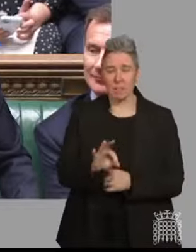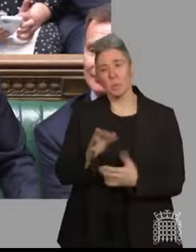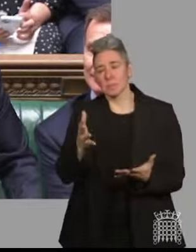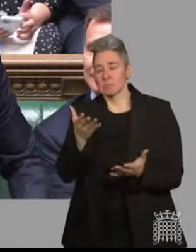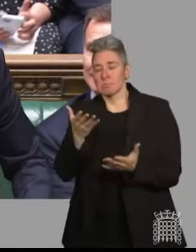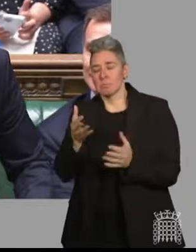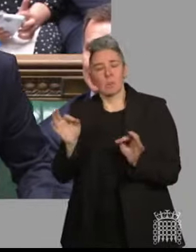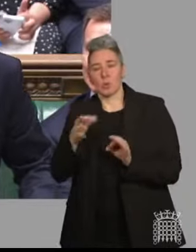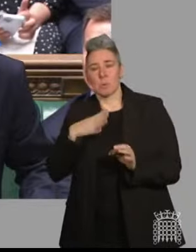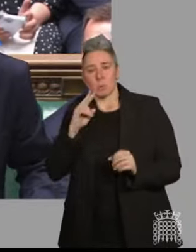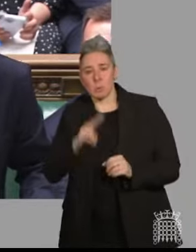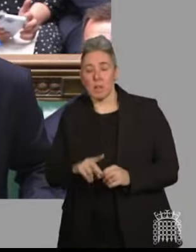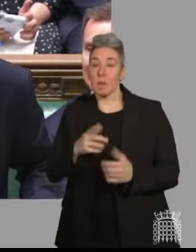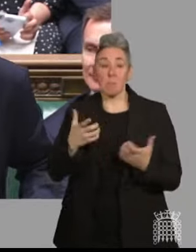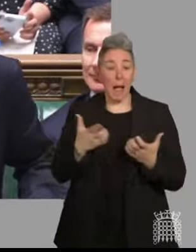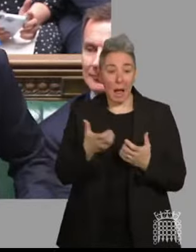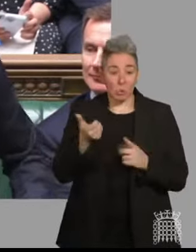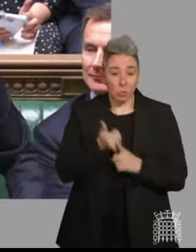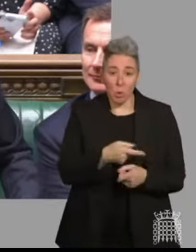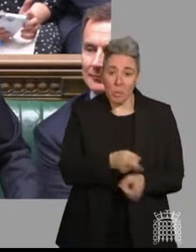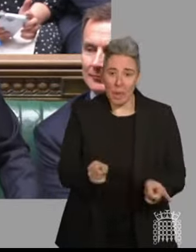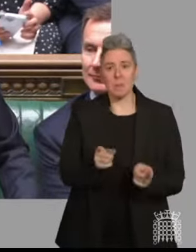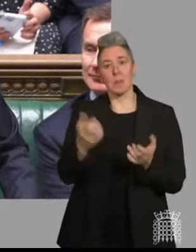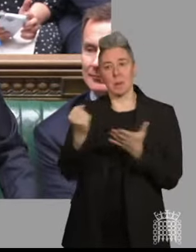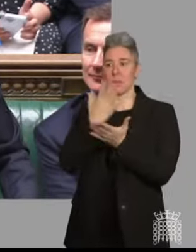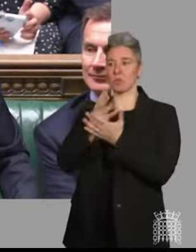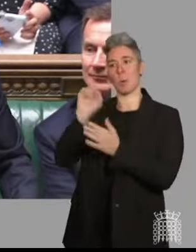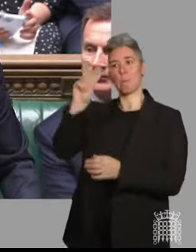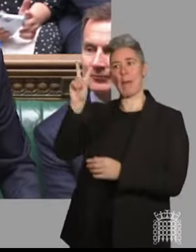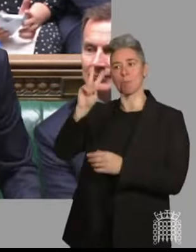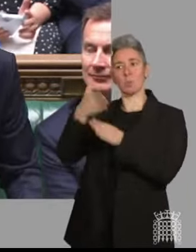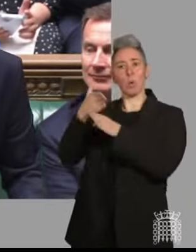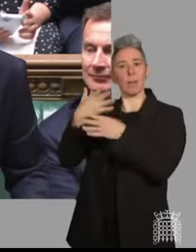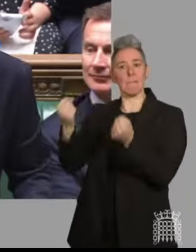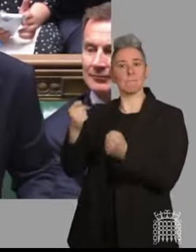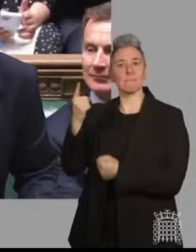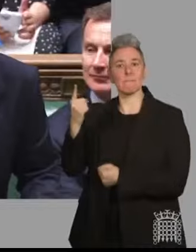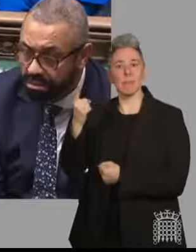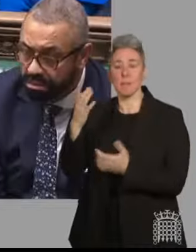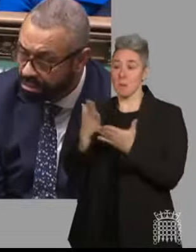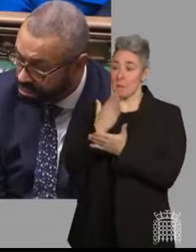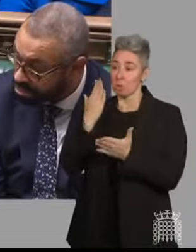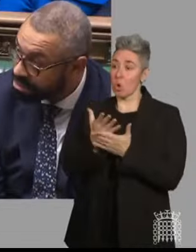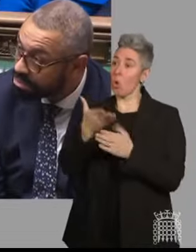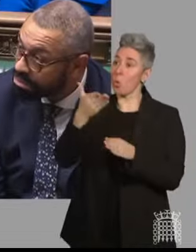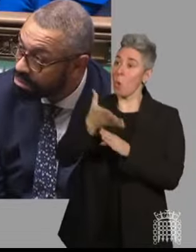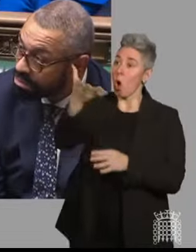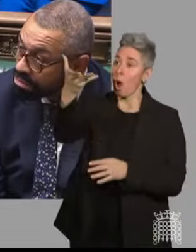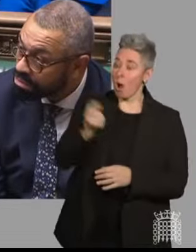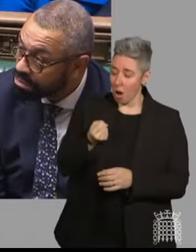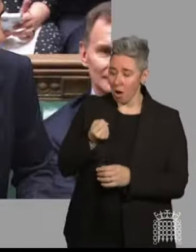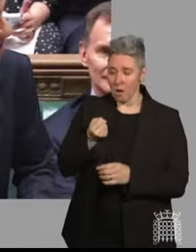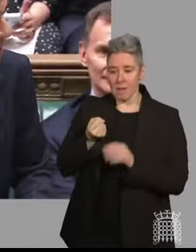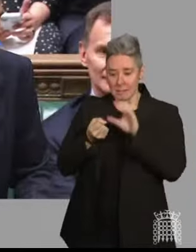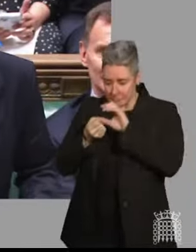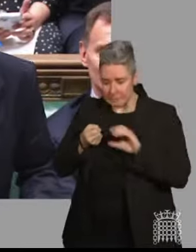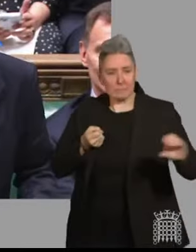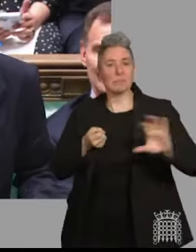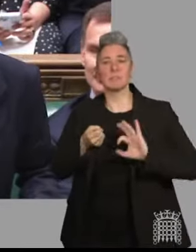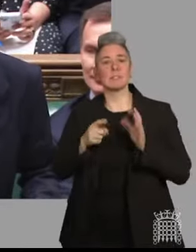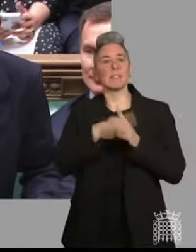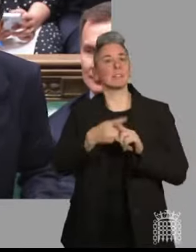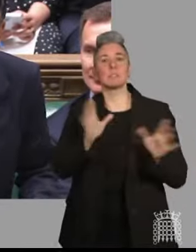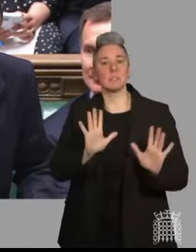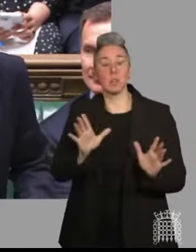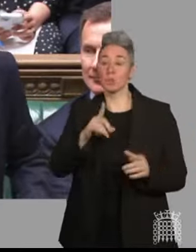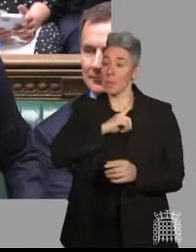make sure that they can keep as much of their hard-earned money as possible, which is why I would urge the SNP to think again about their plans to make